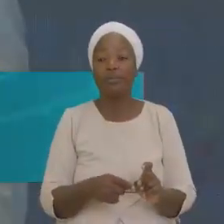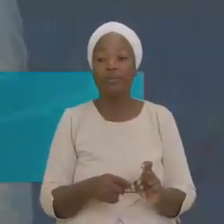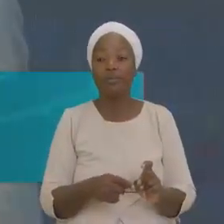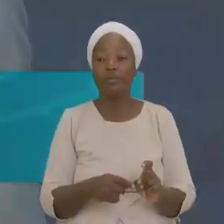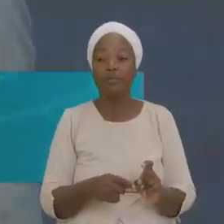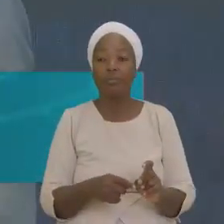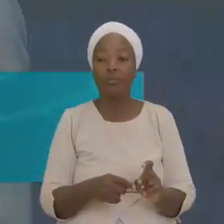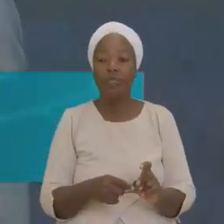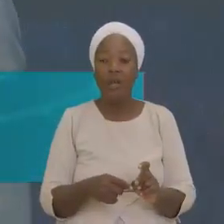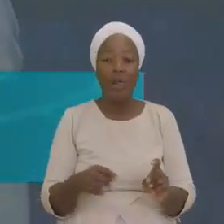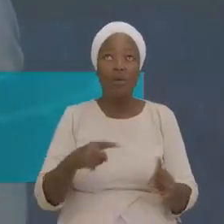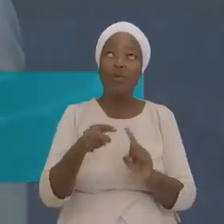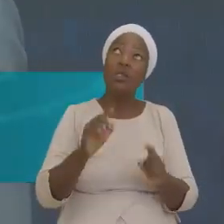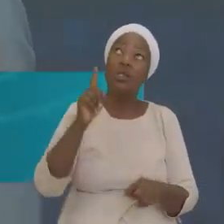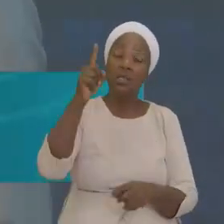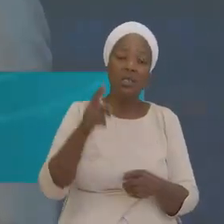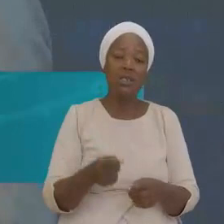When he calmed the sea,